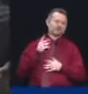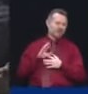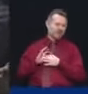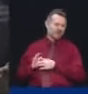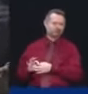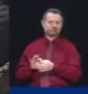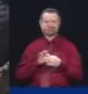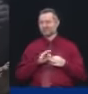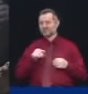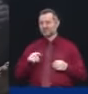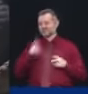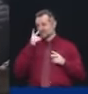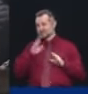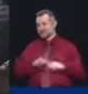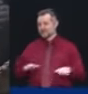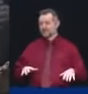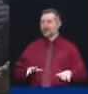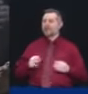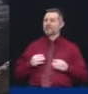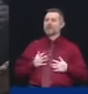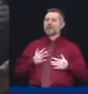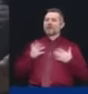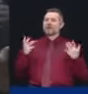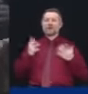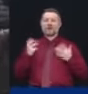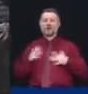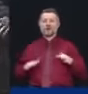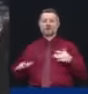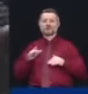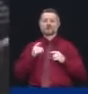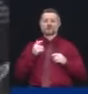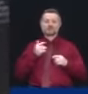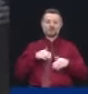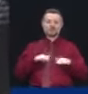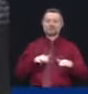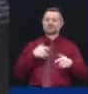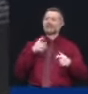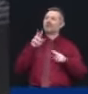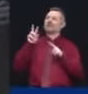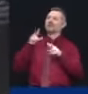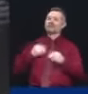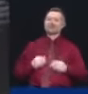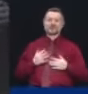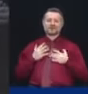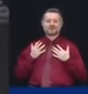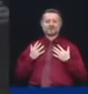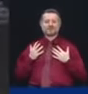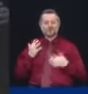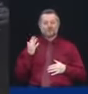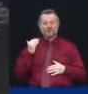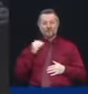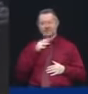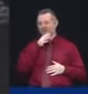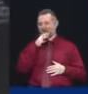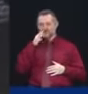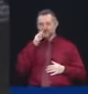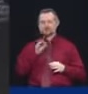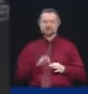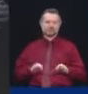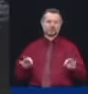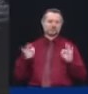inspiring our children, our grandchildren, about the joys and the importance of agriculture. As you